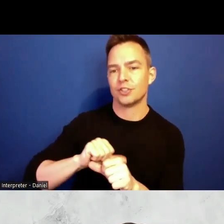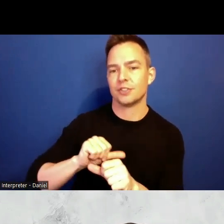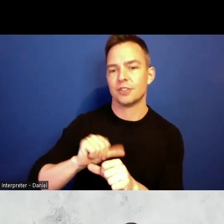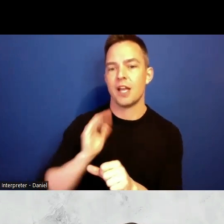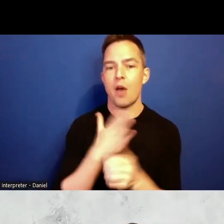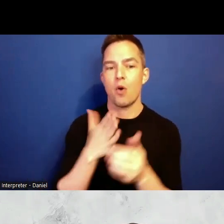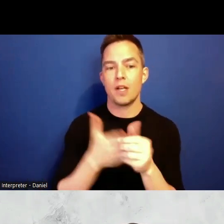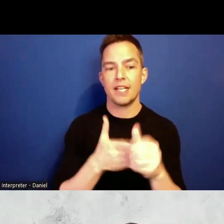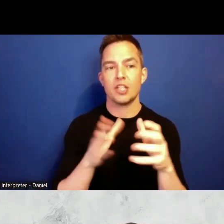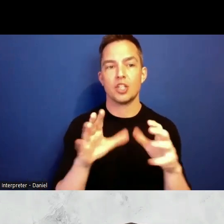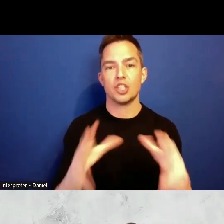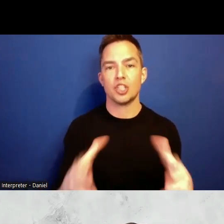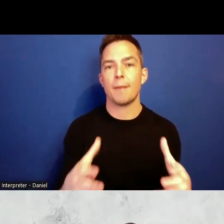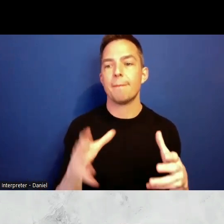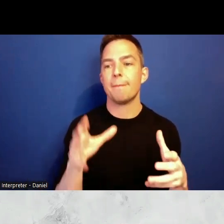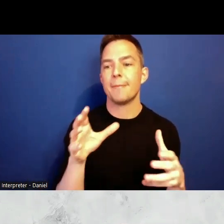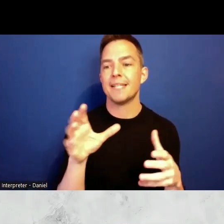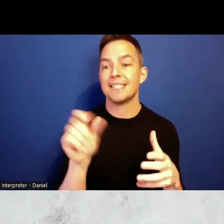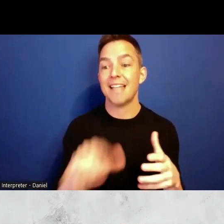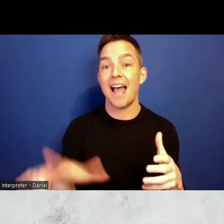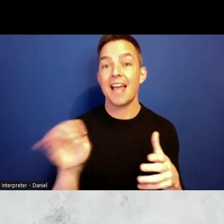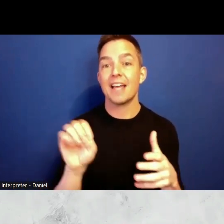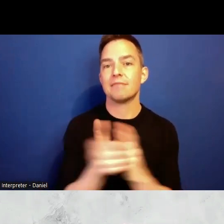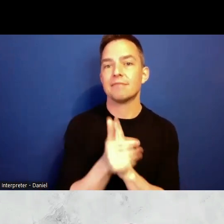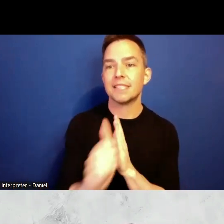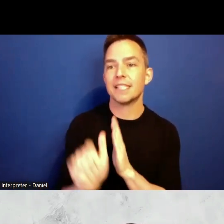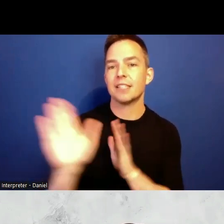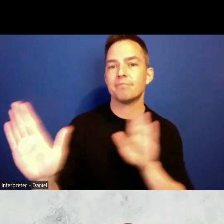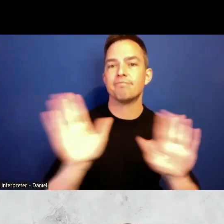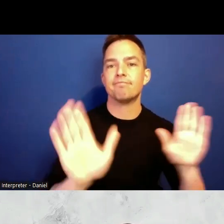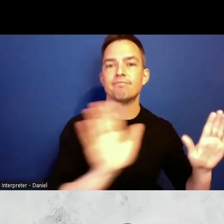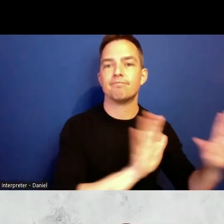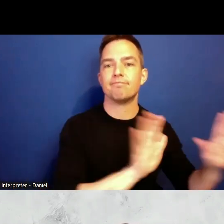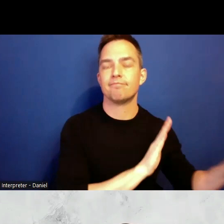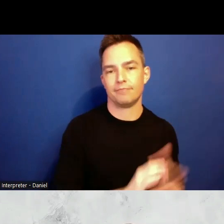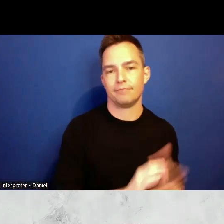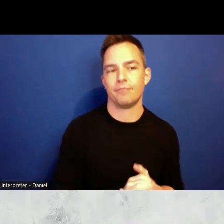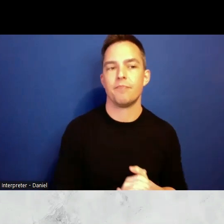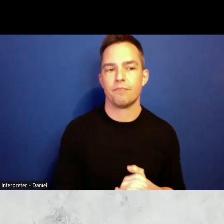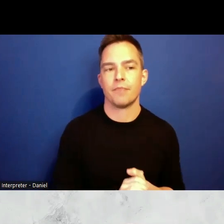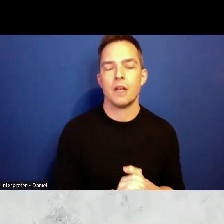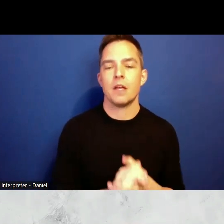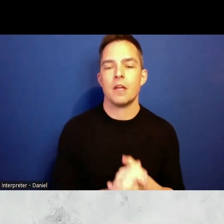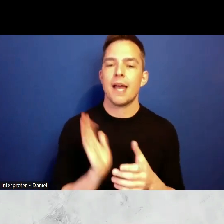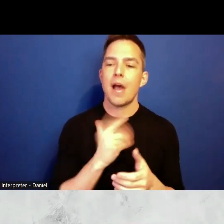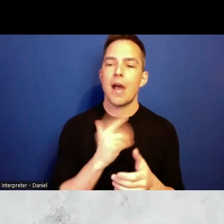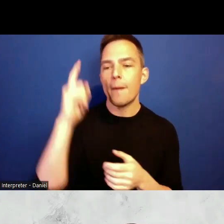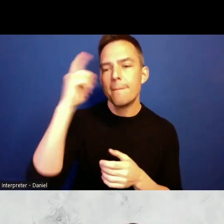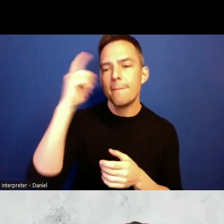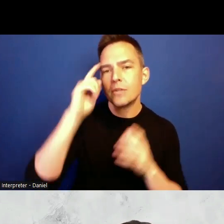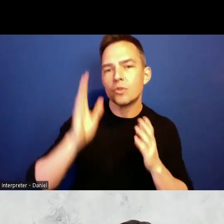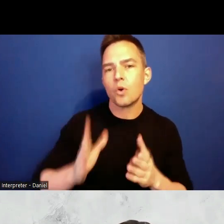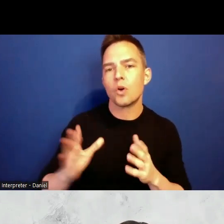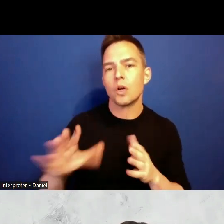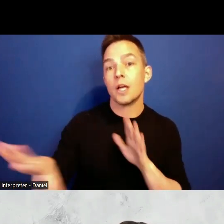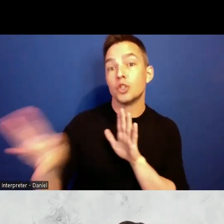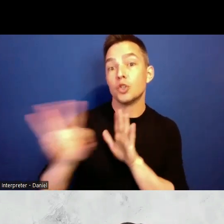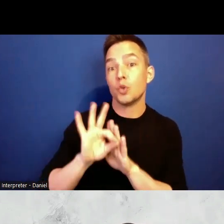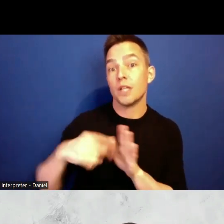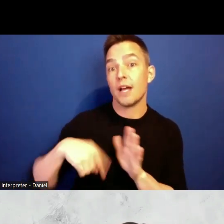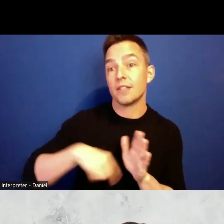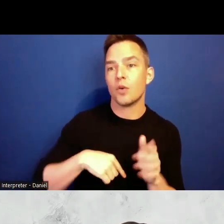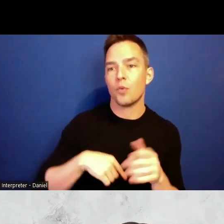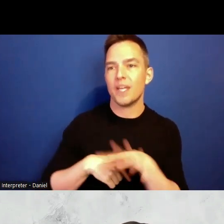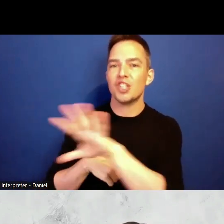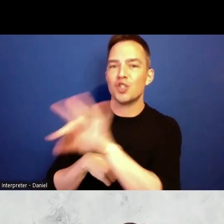leadership styles and leadership skills. And sometimes, you know, our mentors choose us and sometimes we choose them,